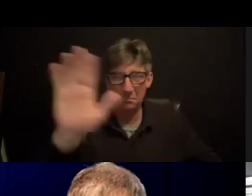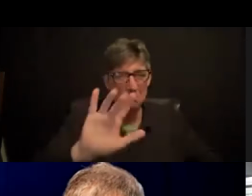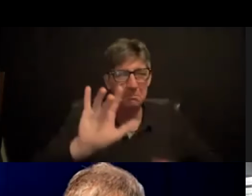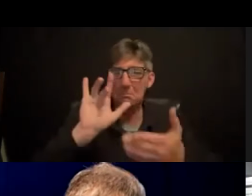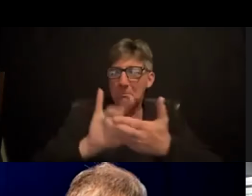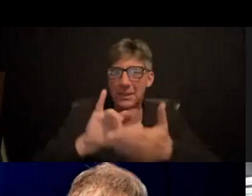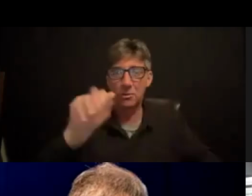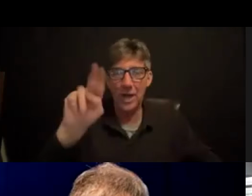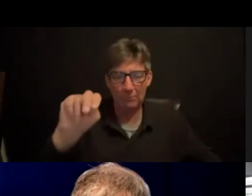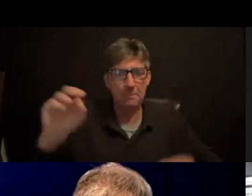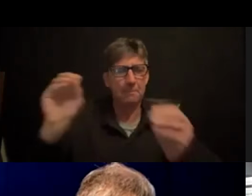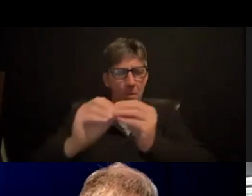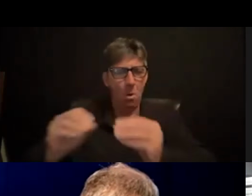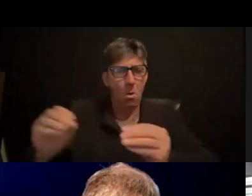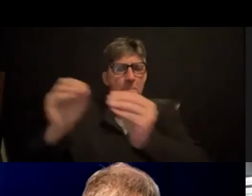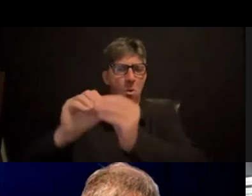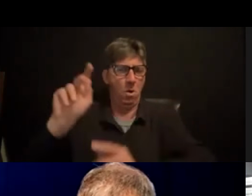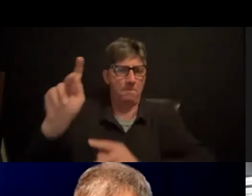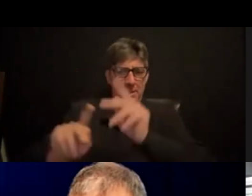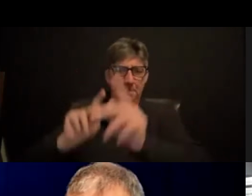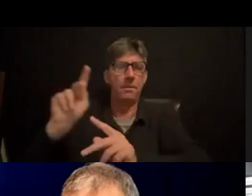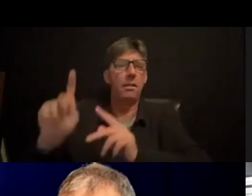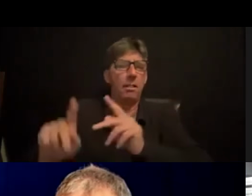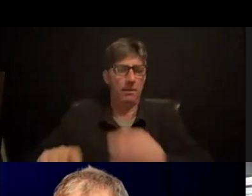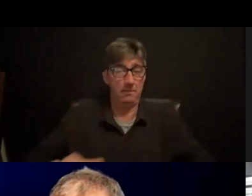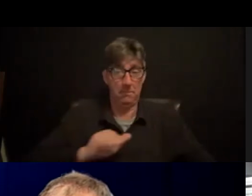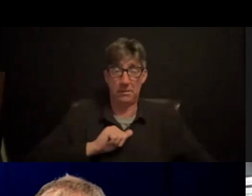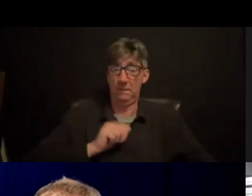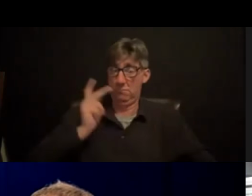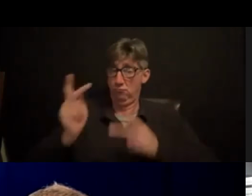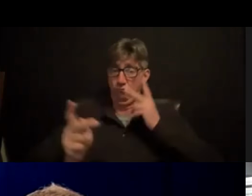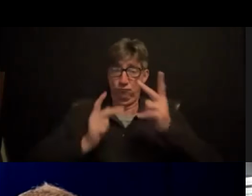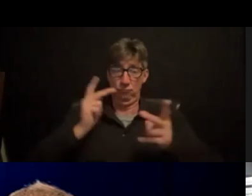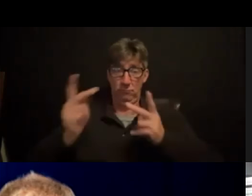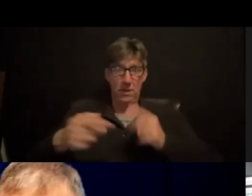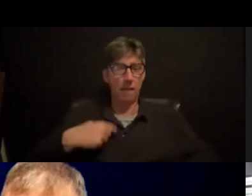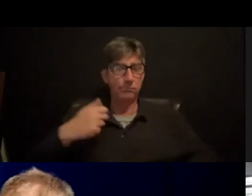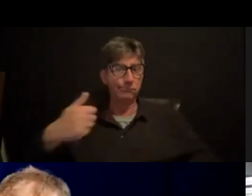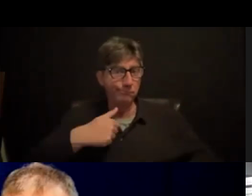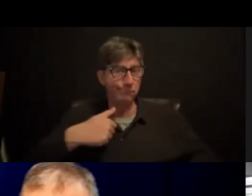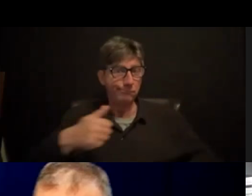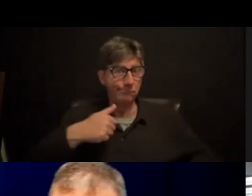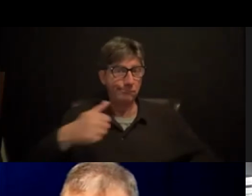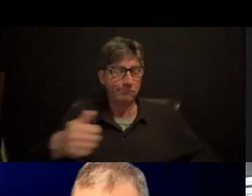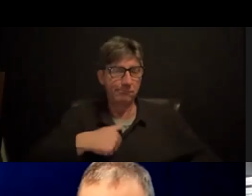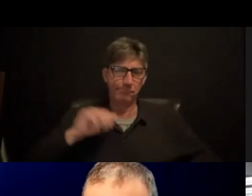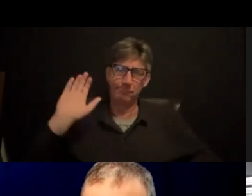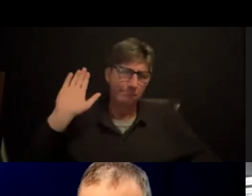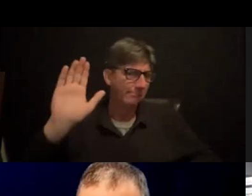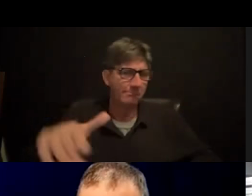lot more people on the train. And as somebody who has observed taking the commuter rail for the